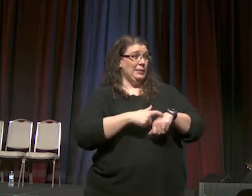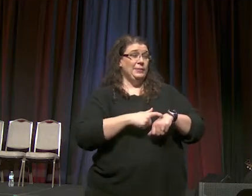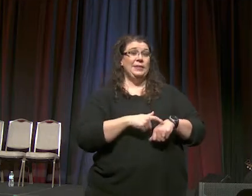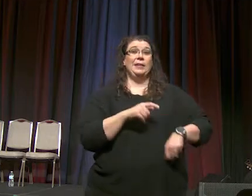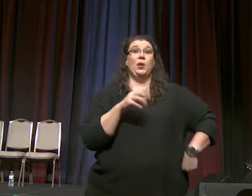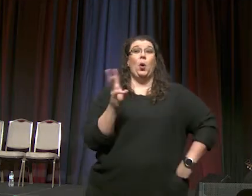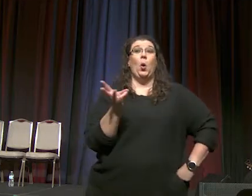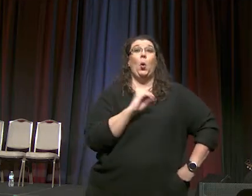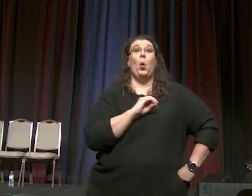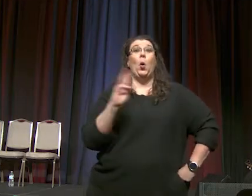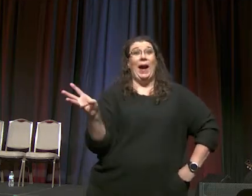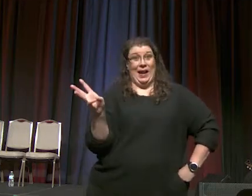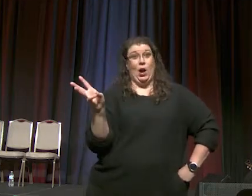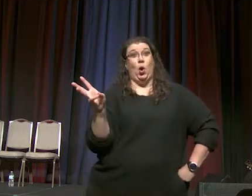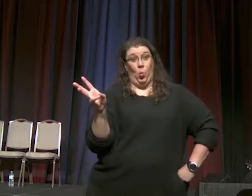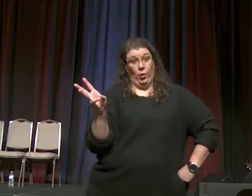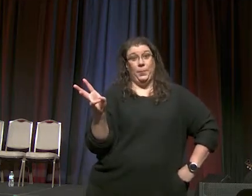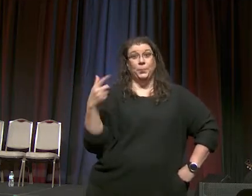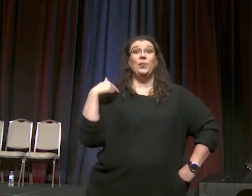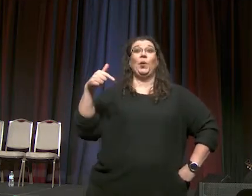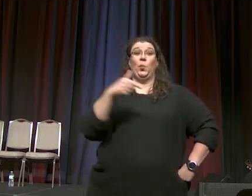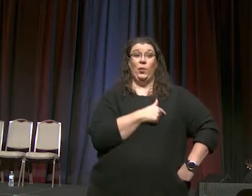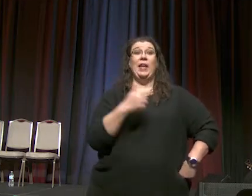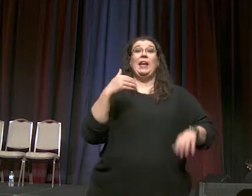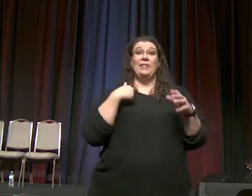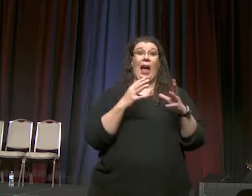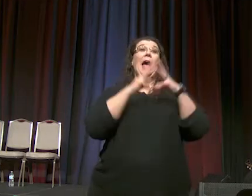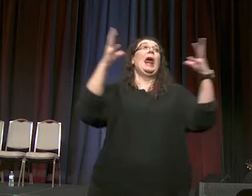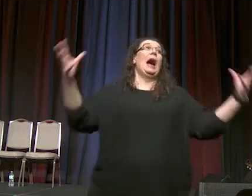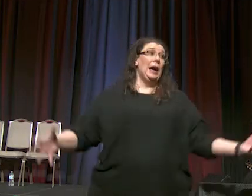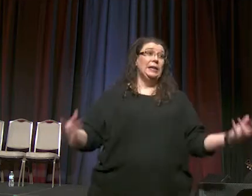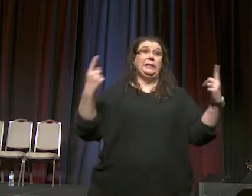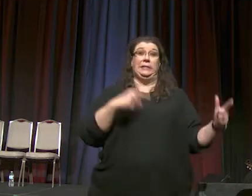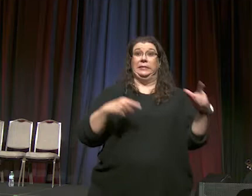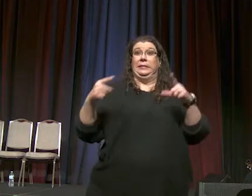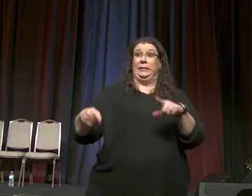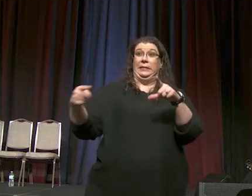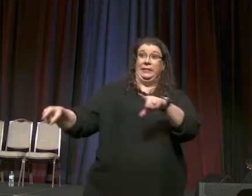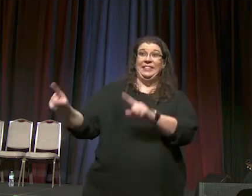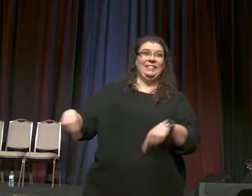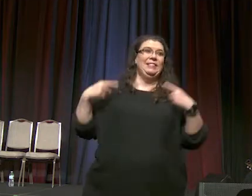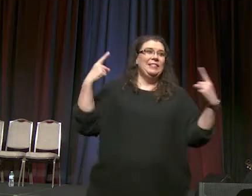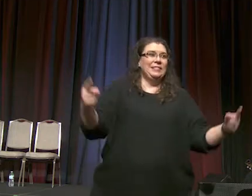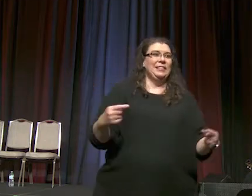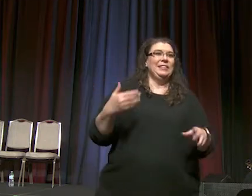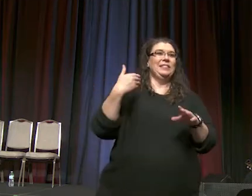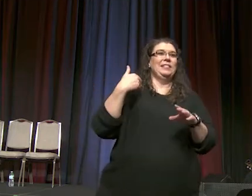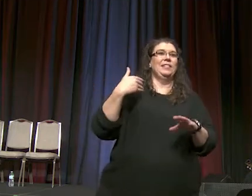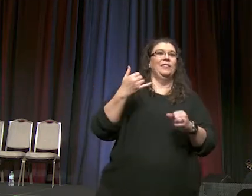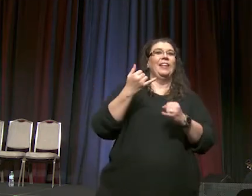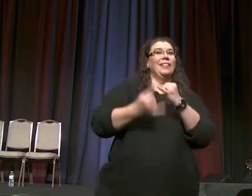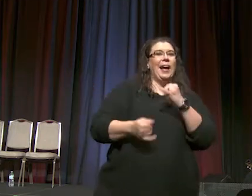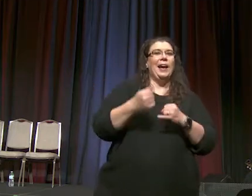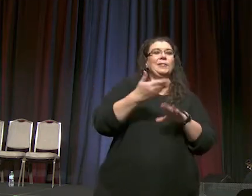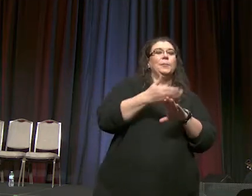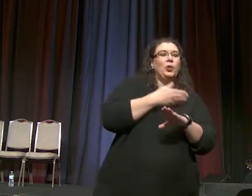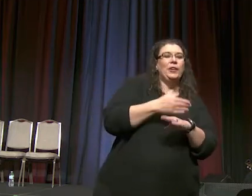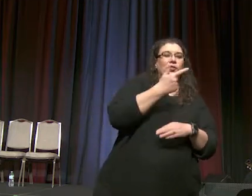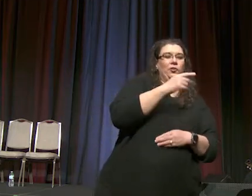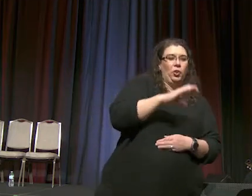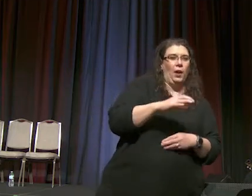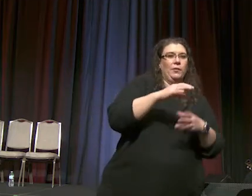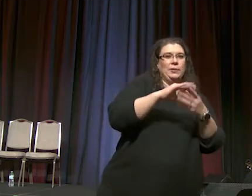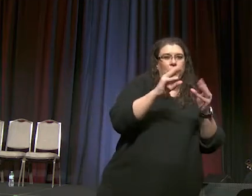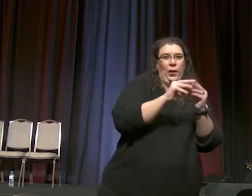Wow. We have had a lot happen since the last pre-General Conference briefing. We are